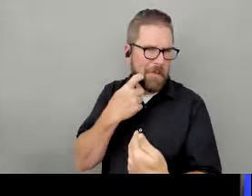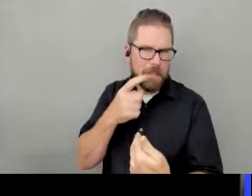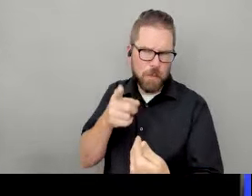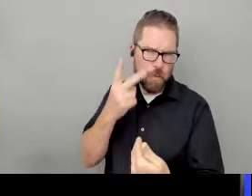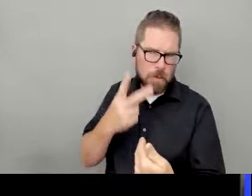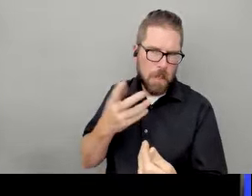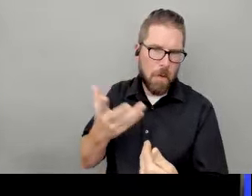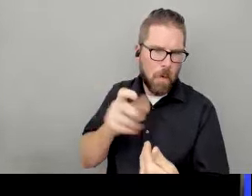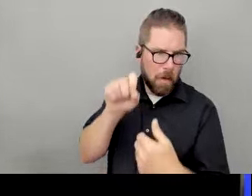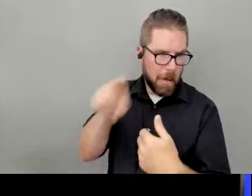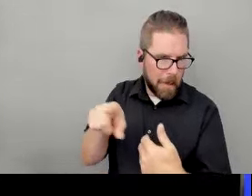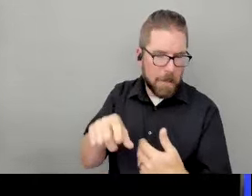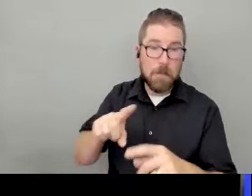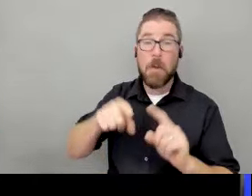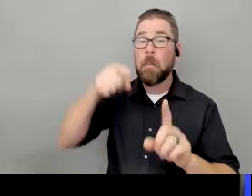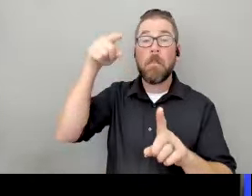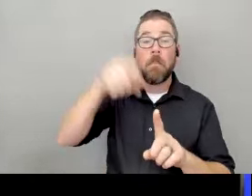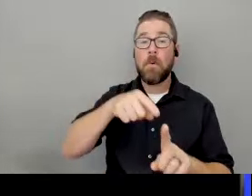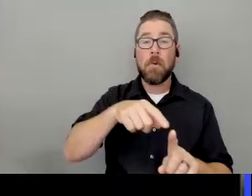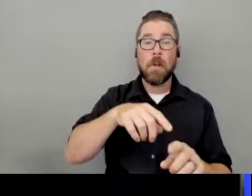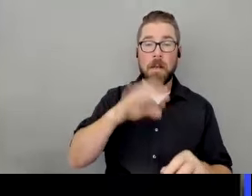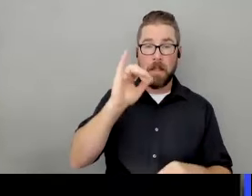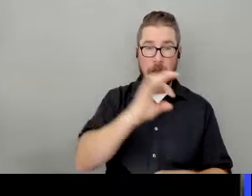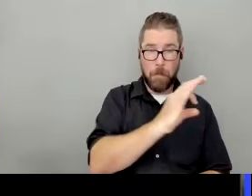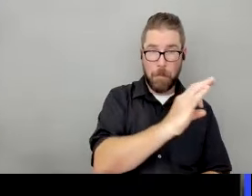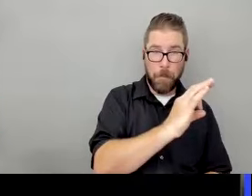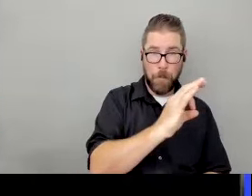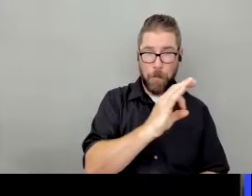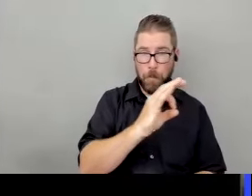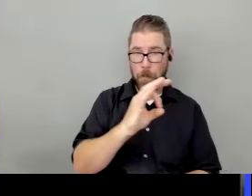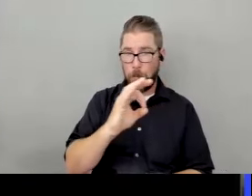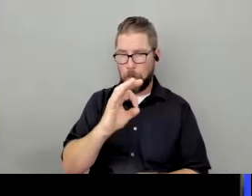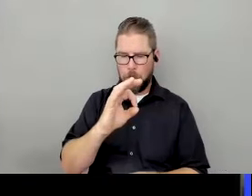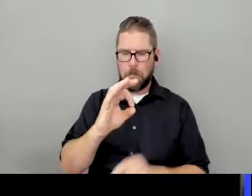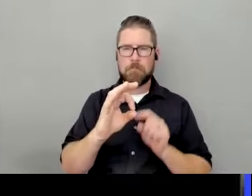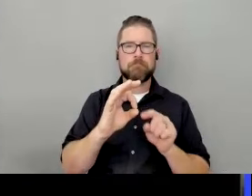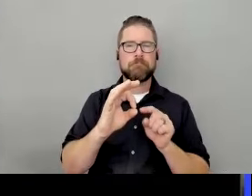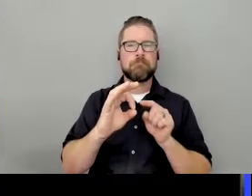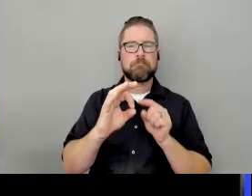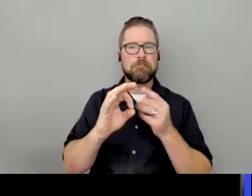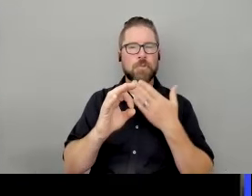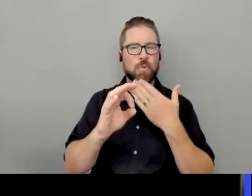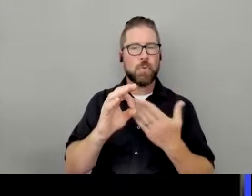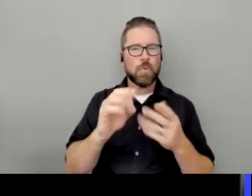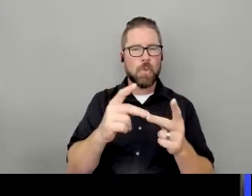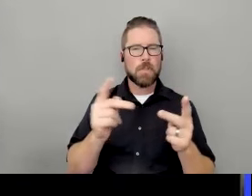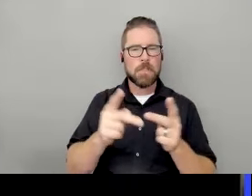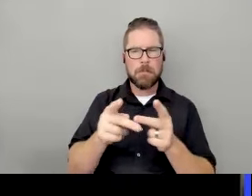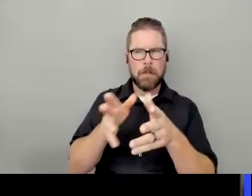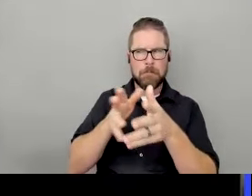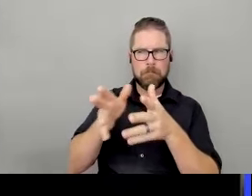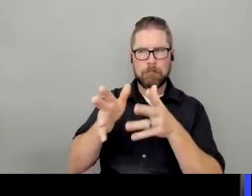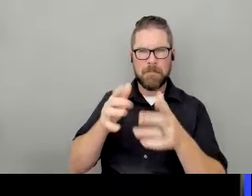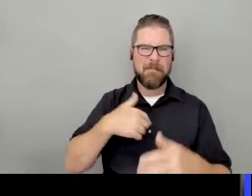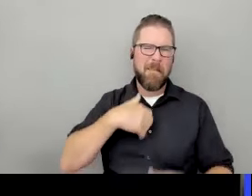that little bubble to a place in the video where you think it needs to go. And that's the point I'm not very good at, so I do a lot of